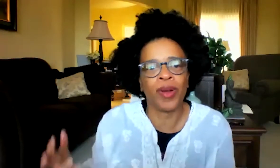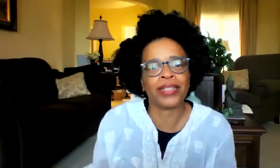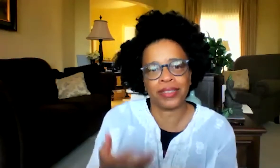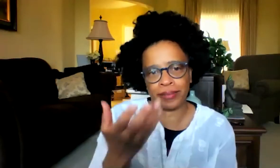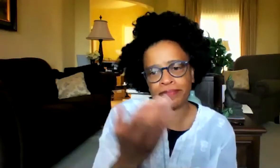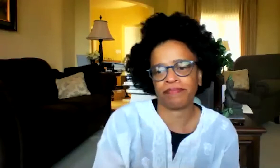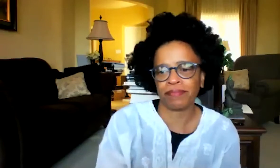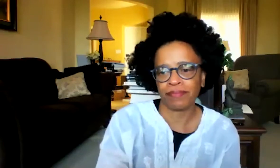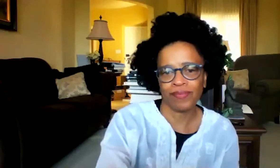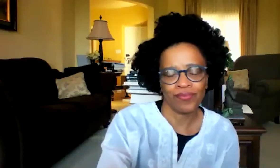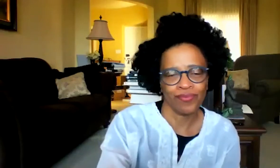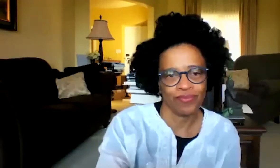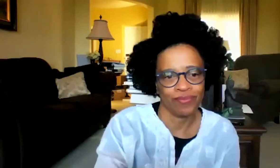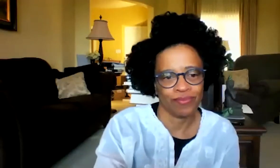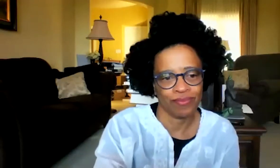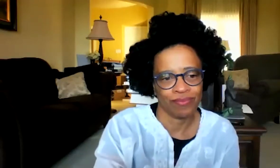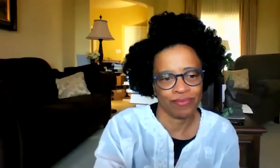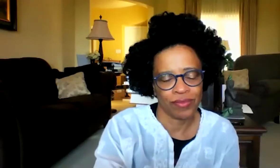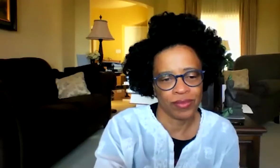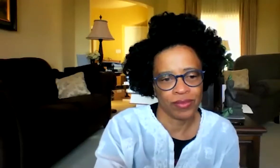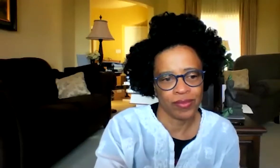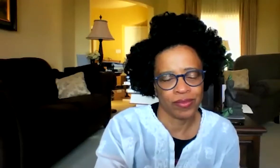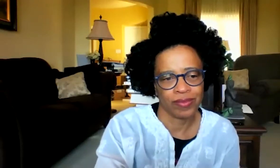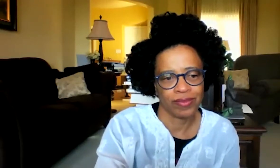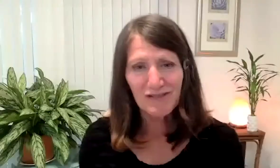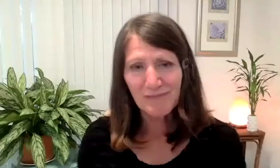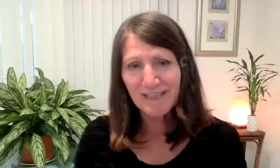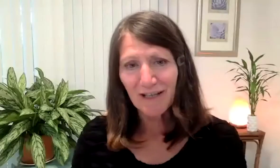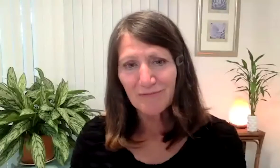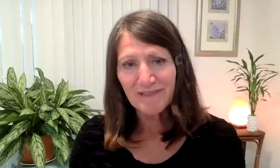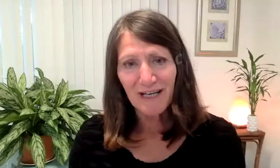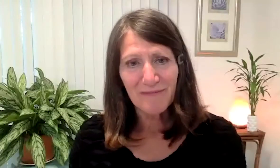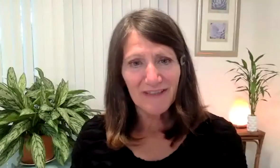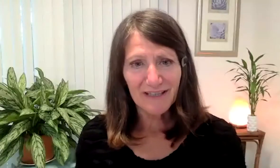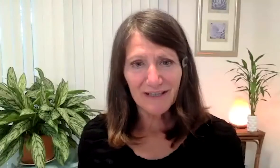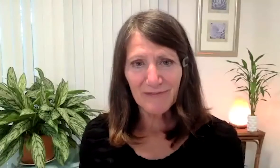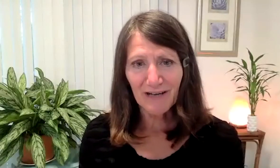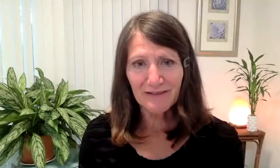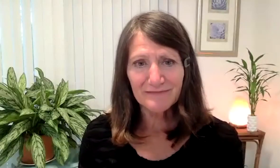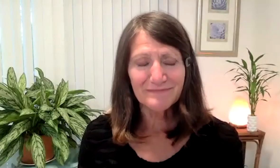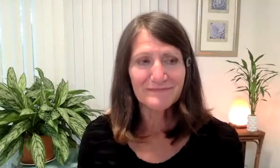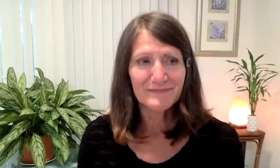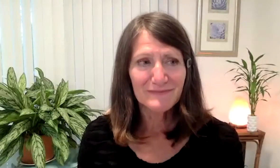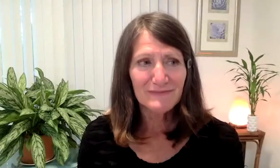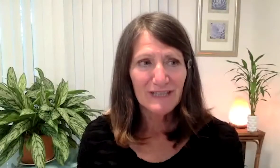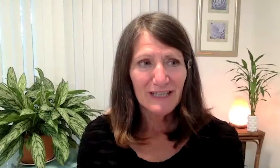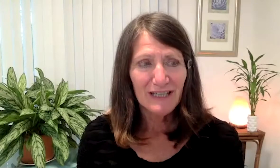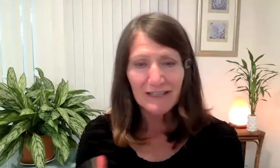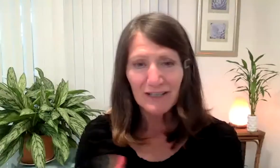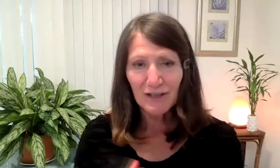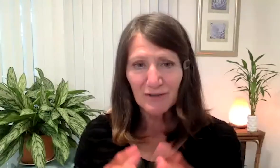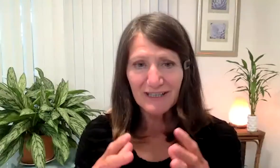Part of our practice. Yes. And as you speak, I'm thinking about,